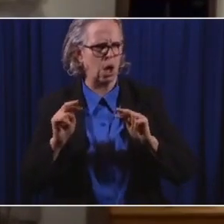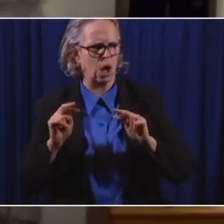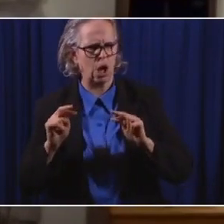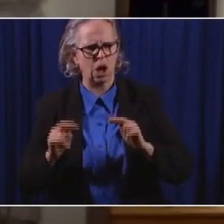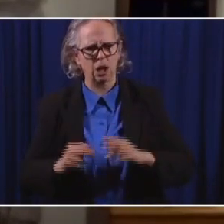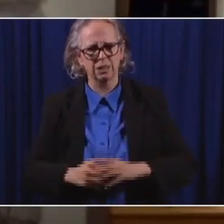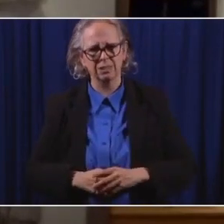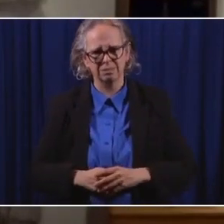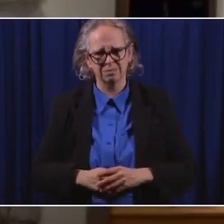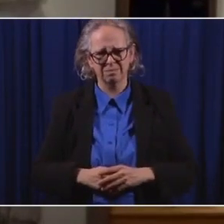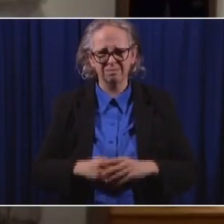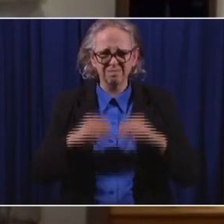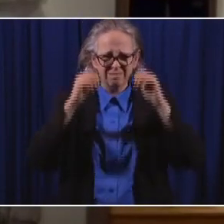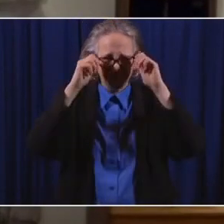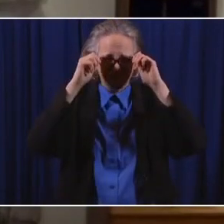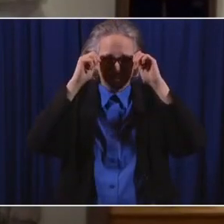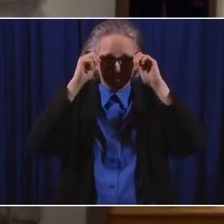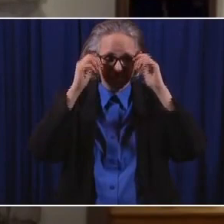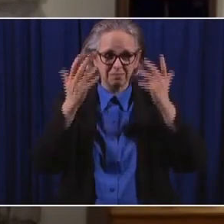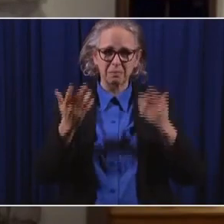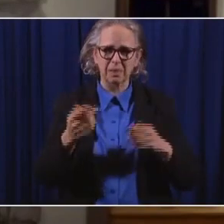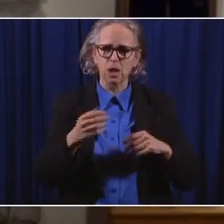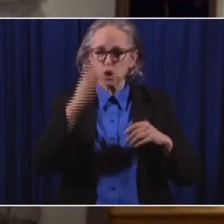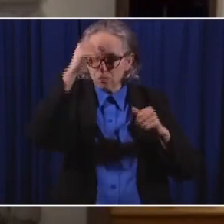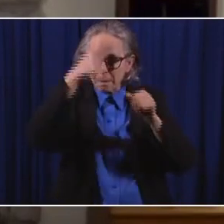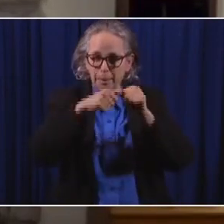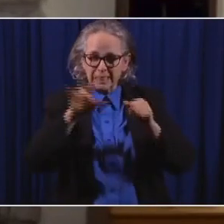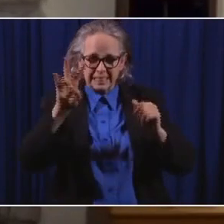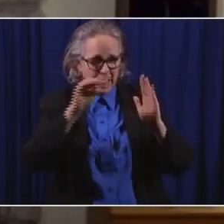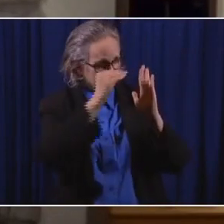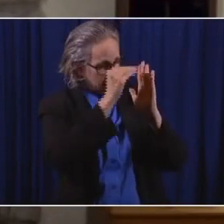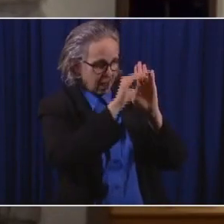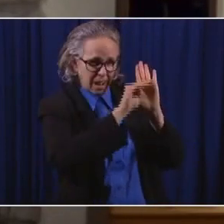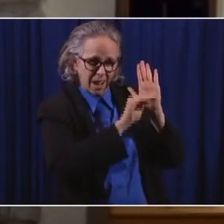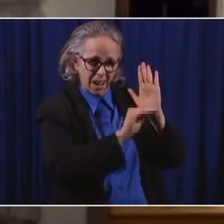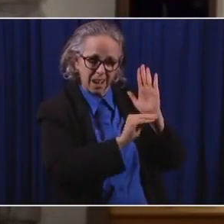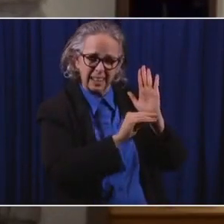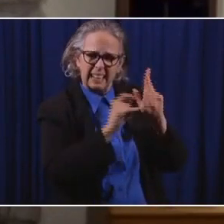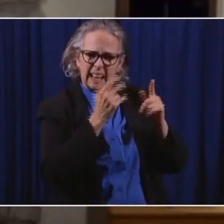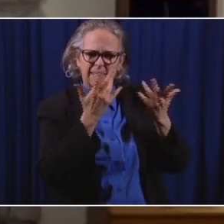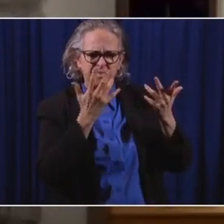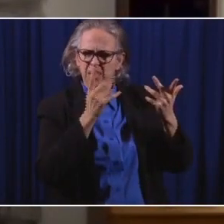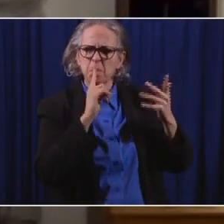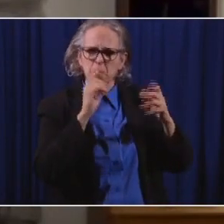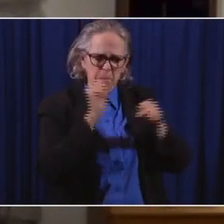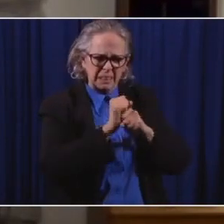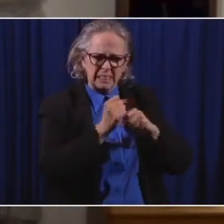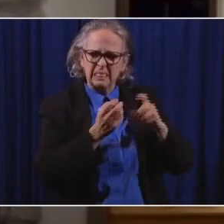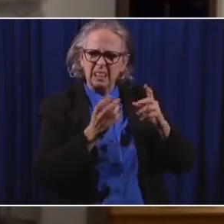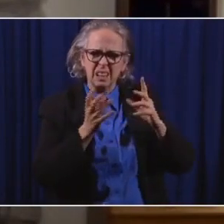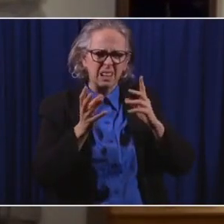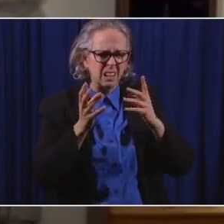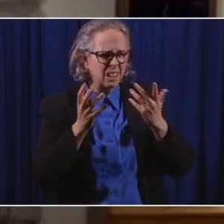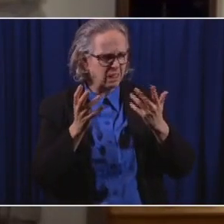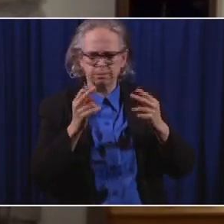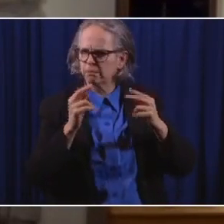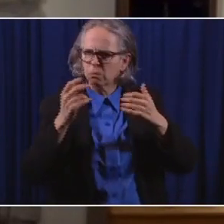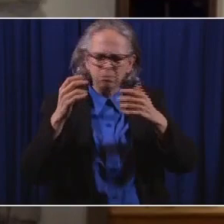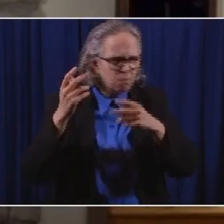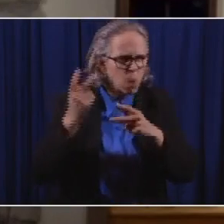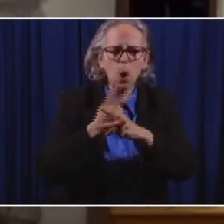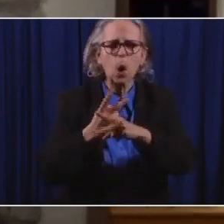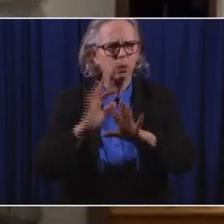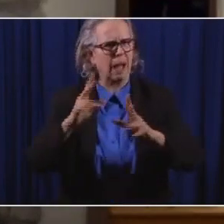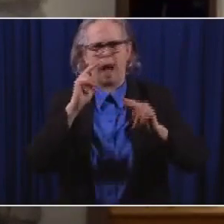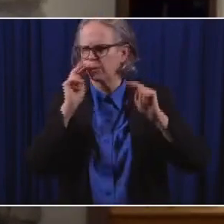worse. What we're seeing is that these three counties have plateaued at high levels. In Cuyahoga County, outpatient emergency visits are at an